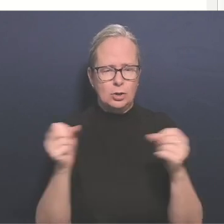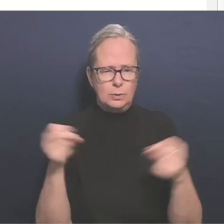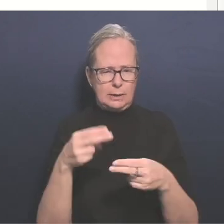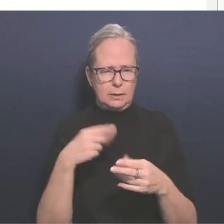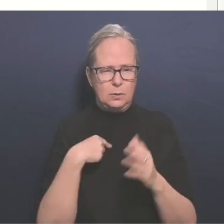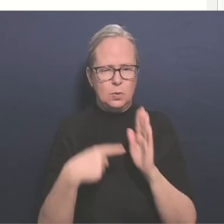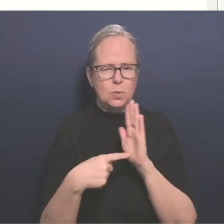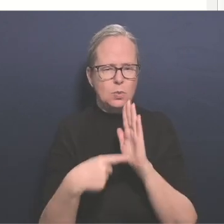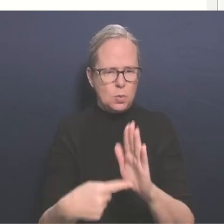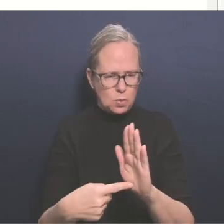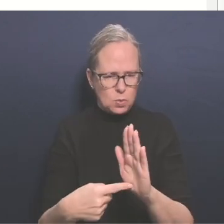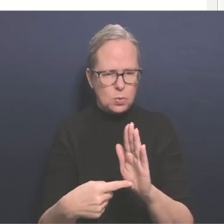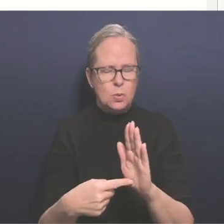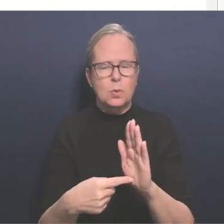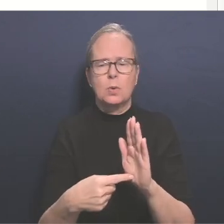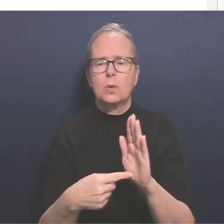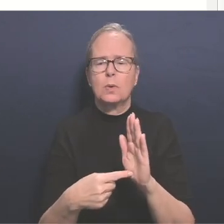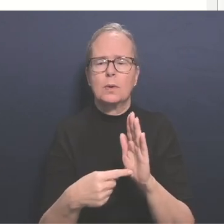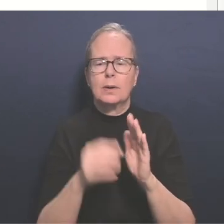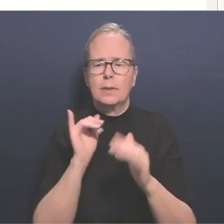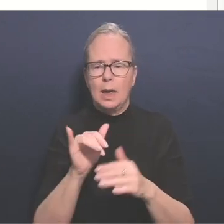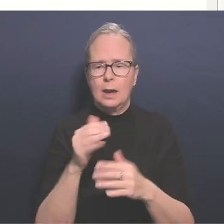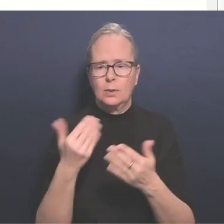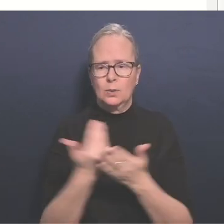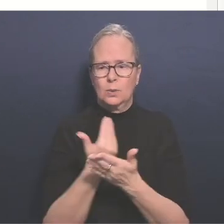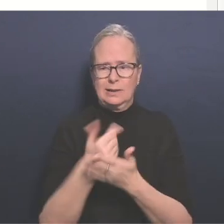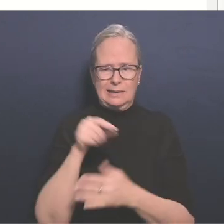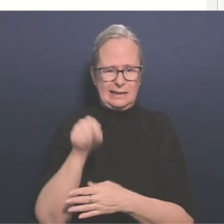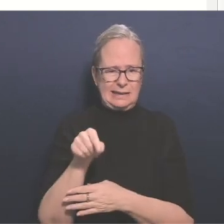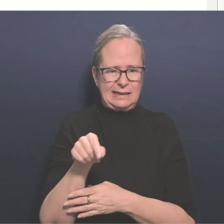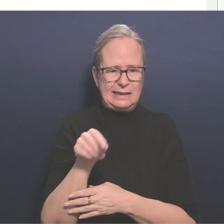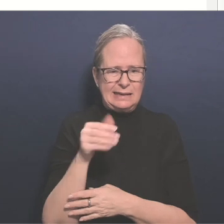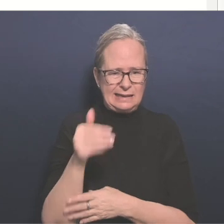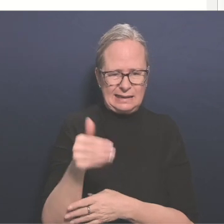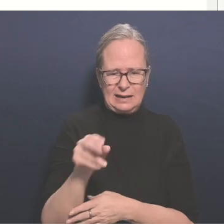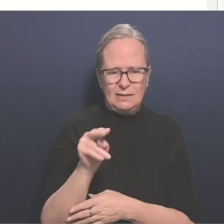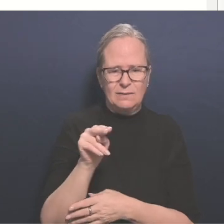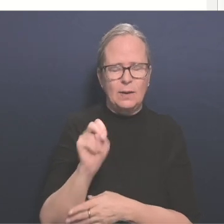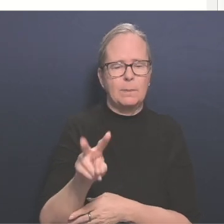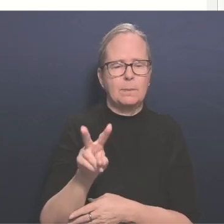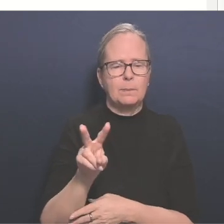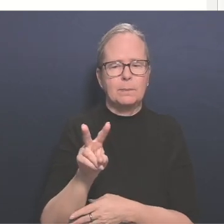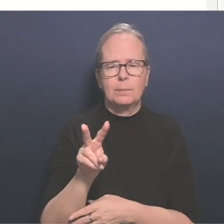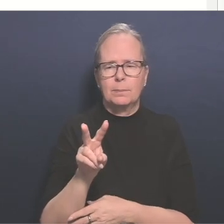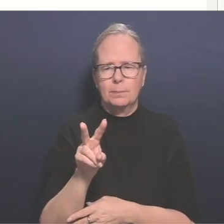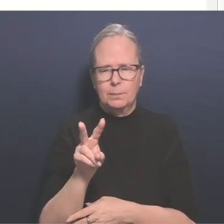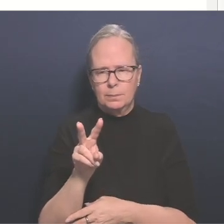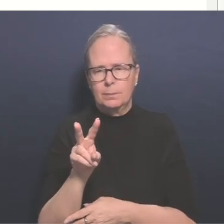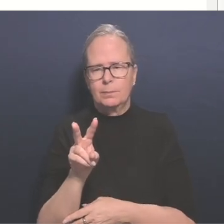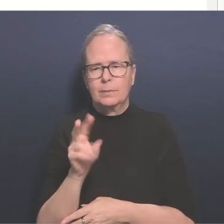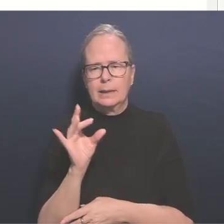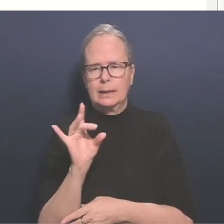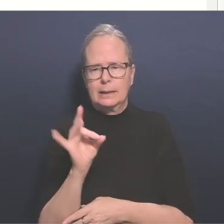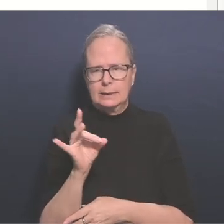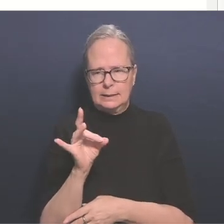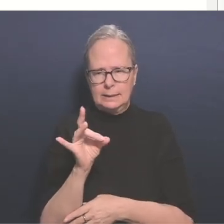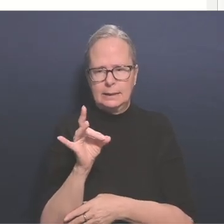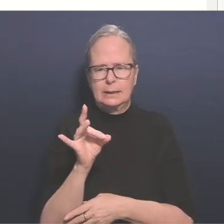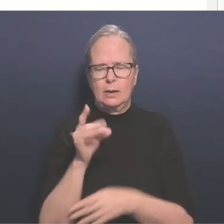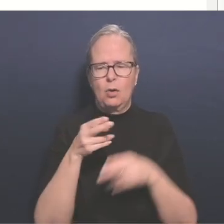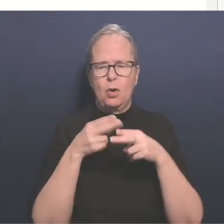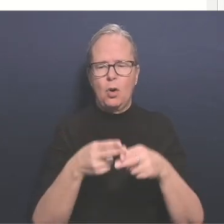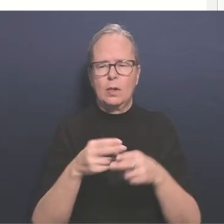directly, as you see on the screen, you can also get to it from the Benefits Wayfinder. So I'm just going to flip back to the Benefits